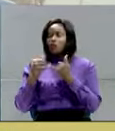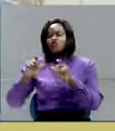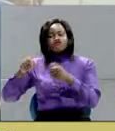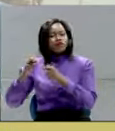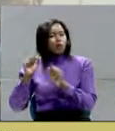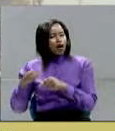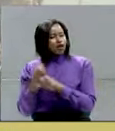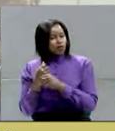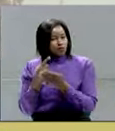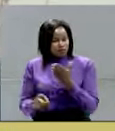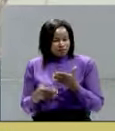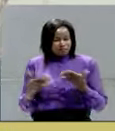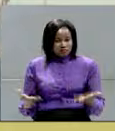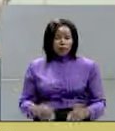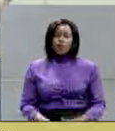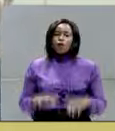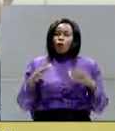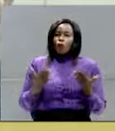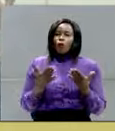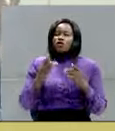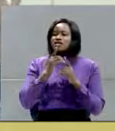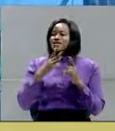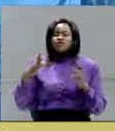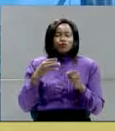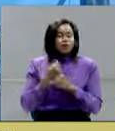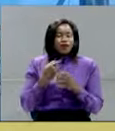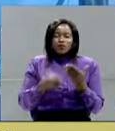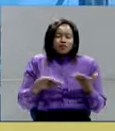radio or on the digital front.